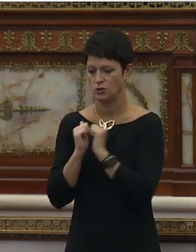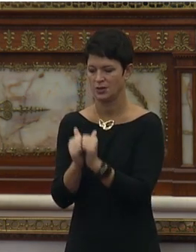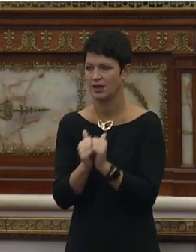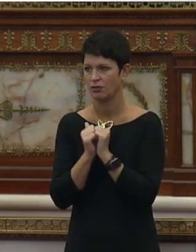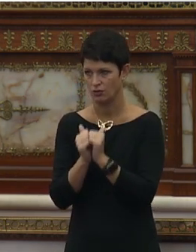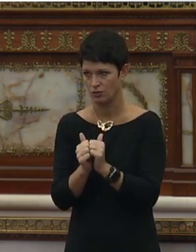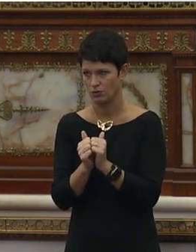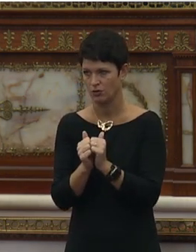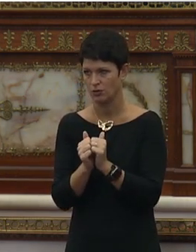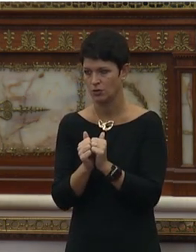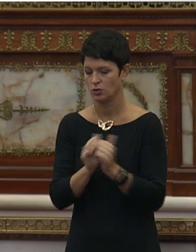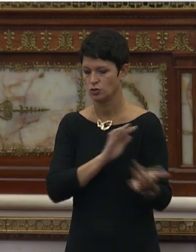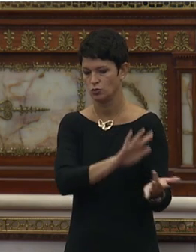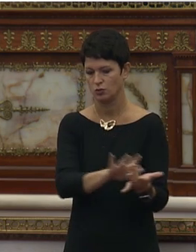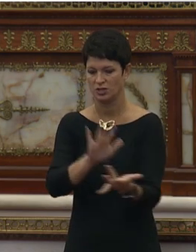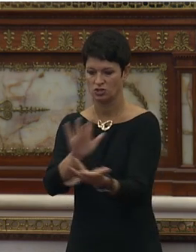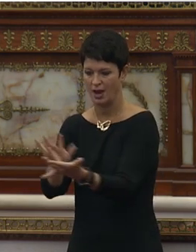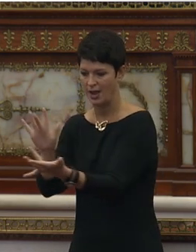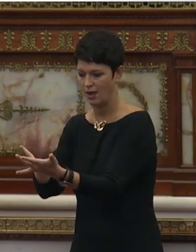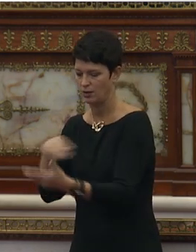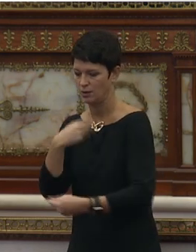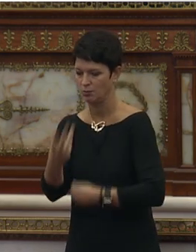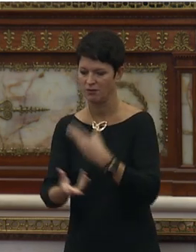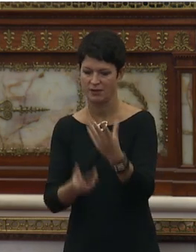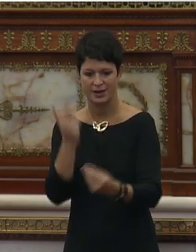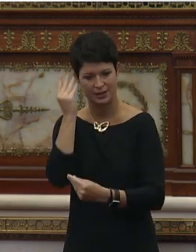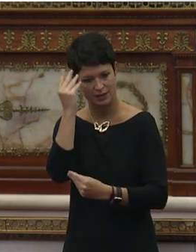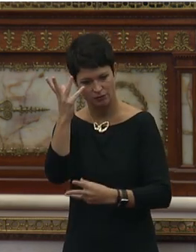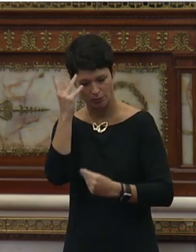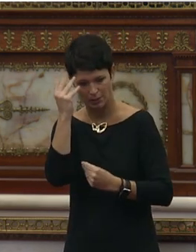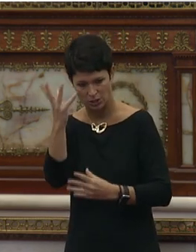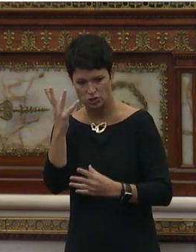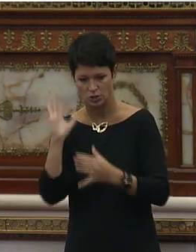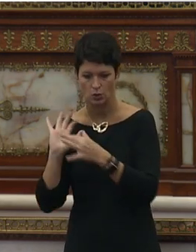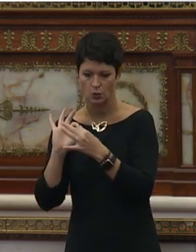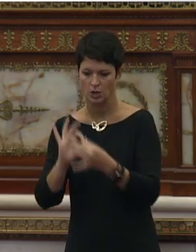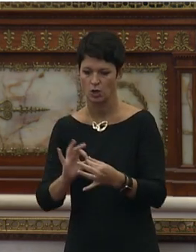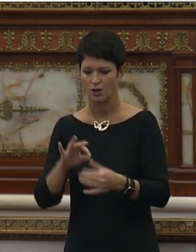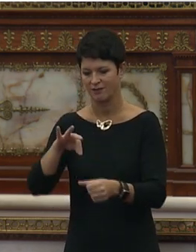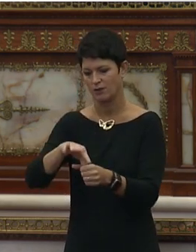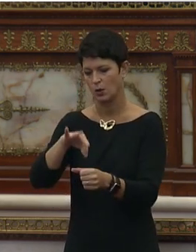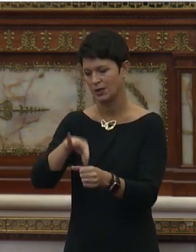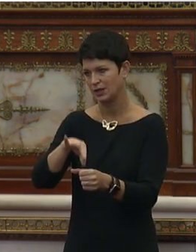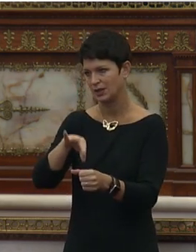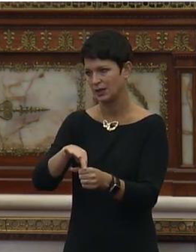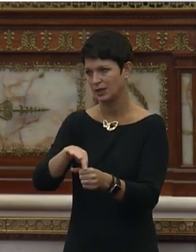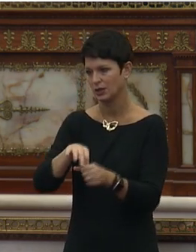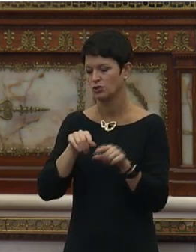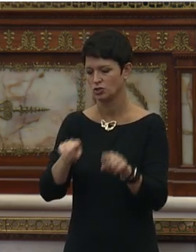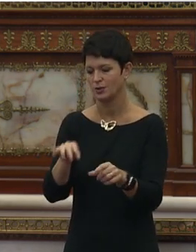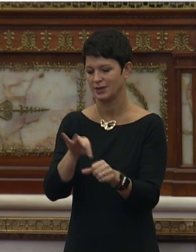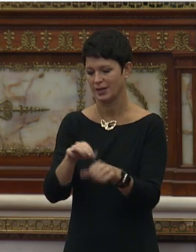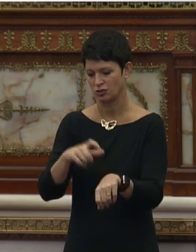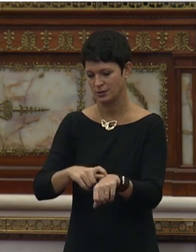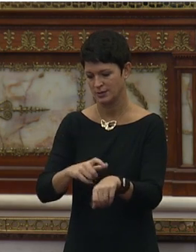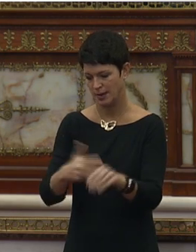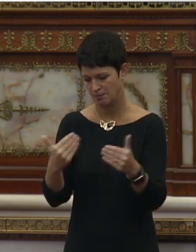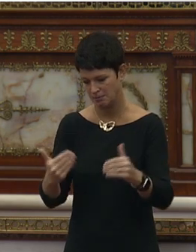to reach out and provide information regarding voting during this election